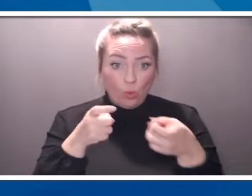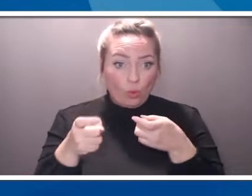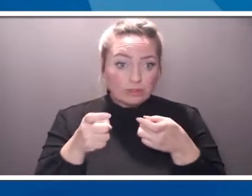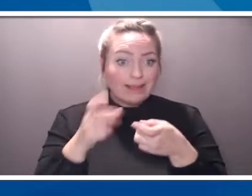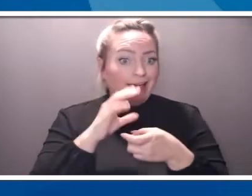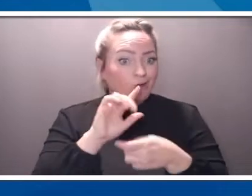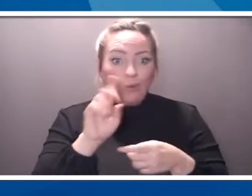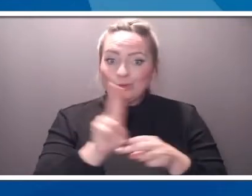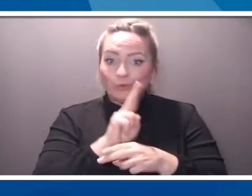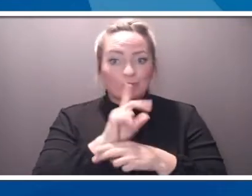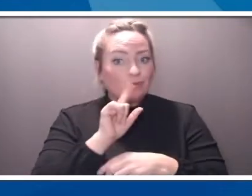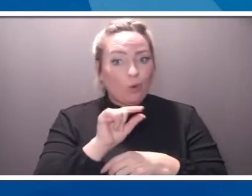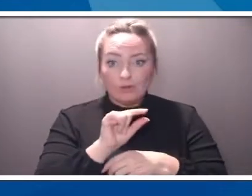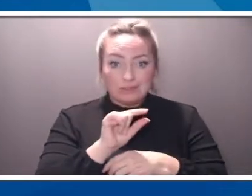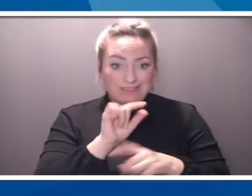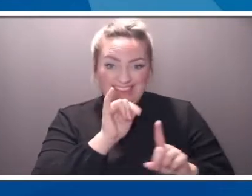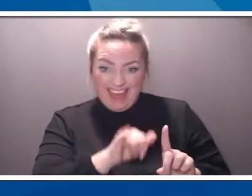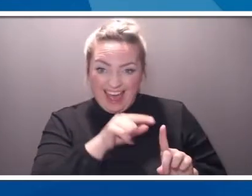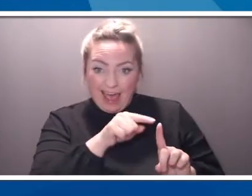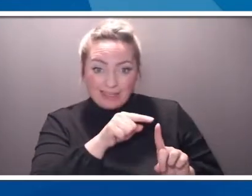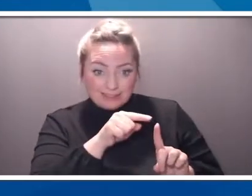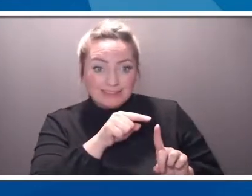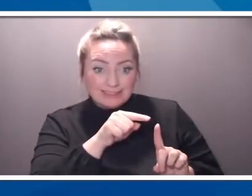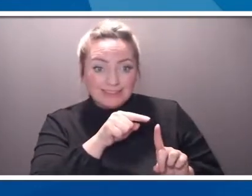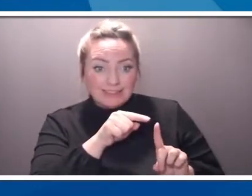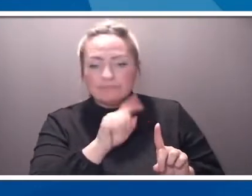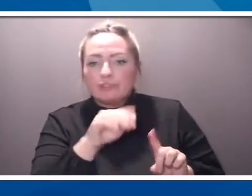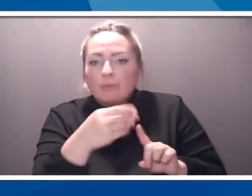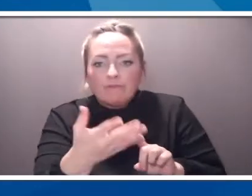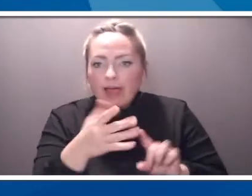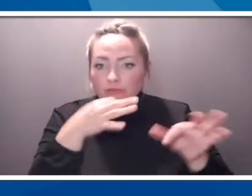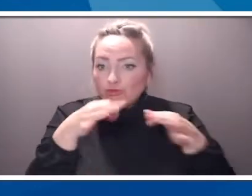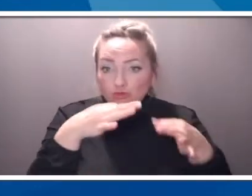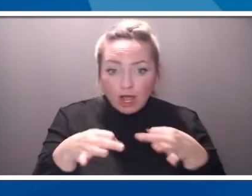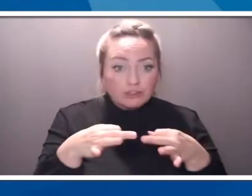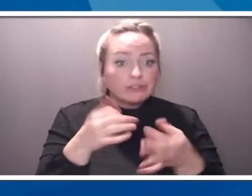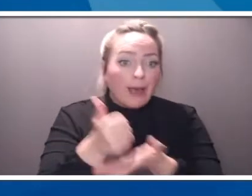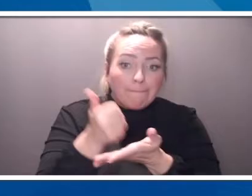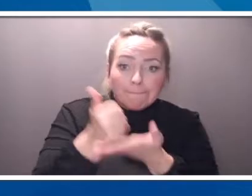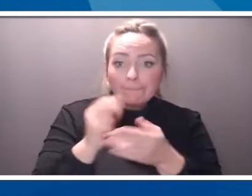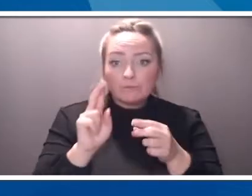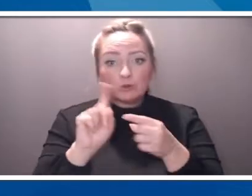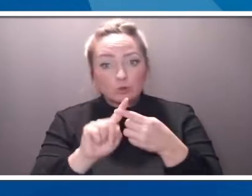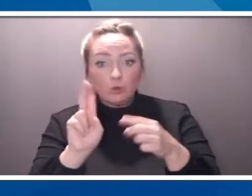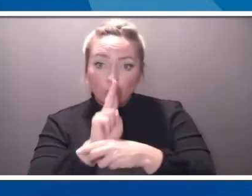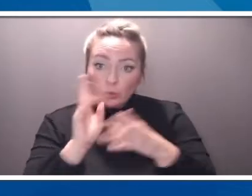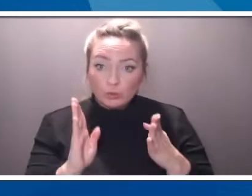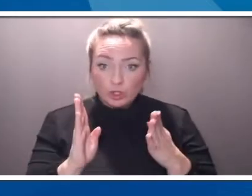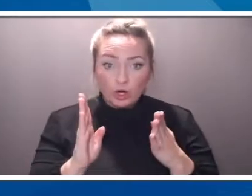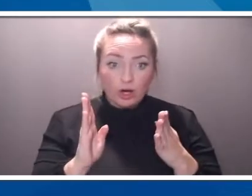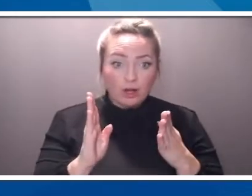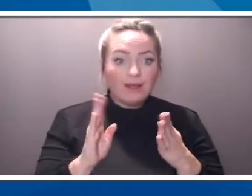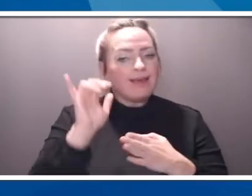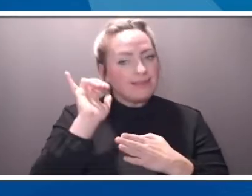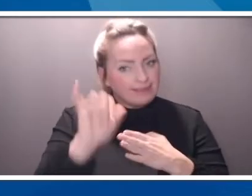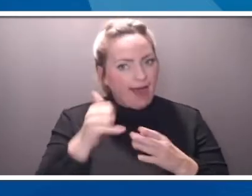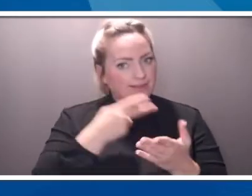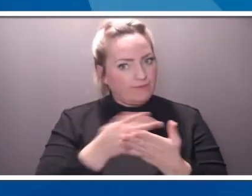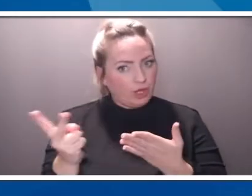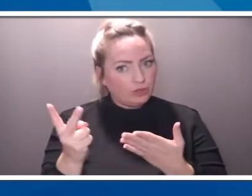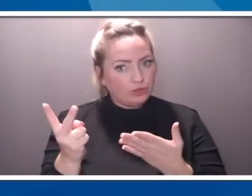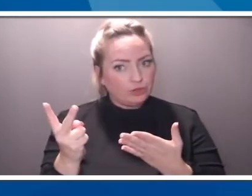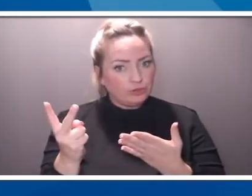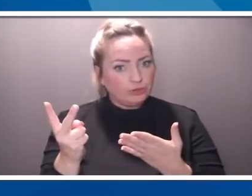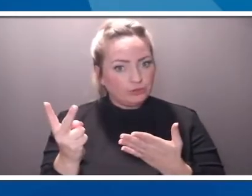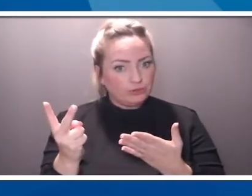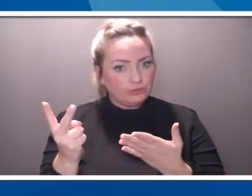relate to these controls and only use those qualifiers to, you know, give instructions, to give help to the user,